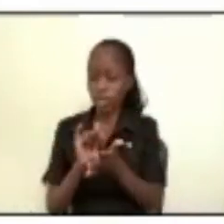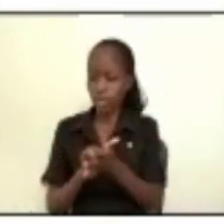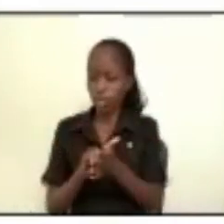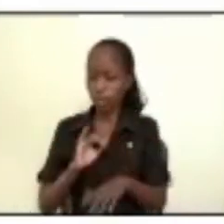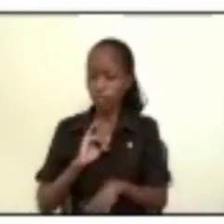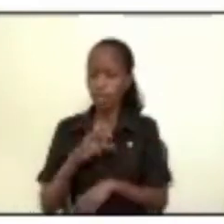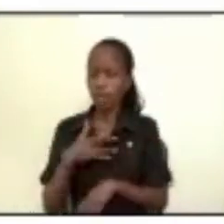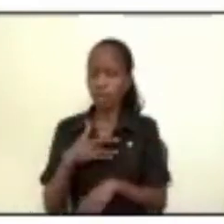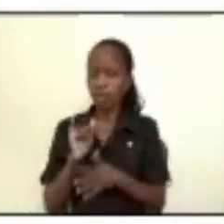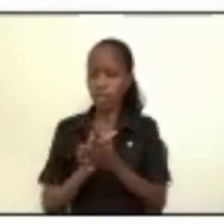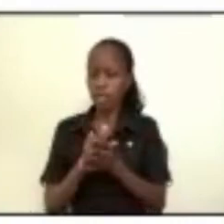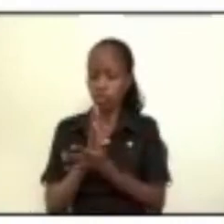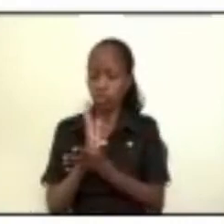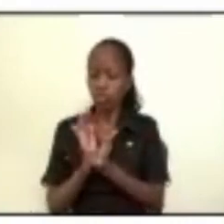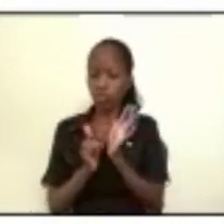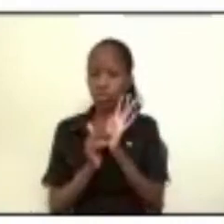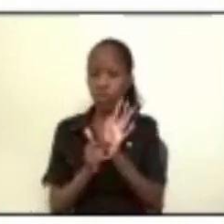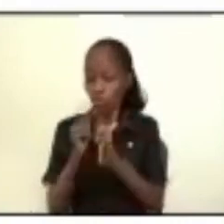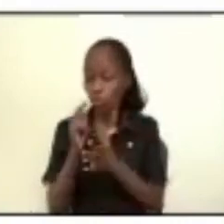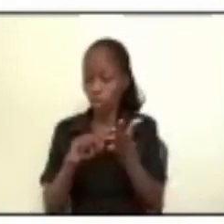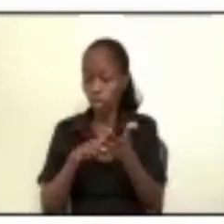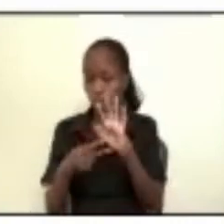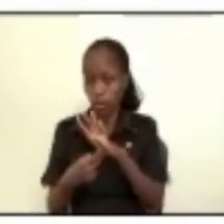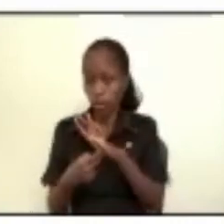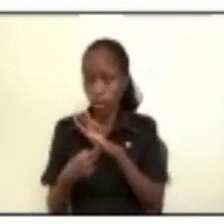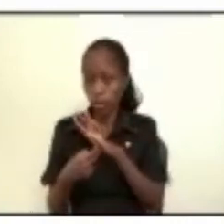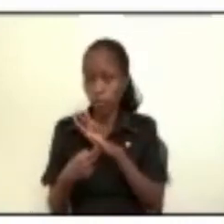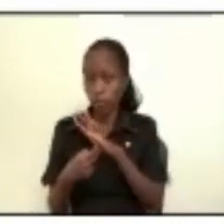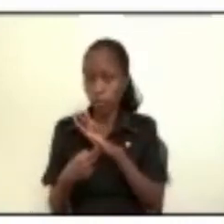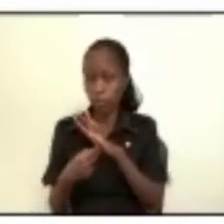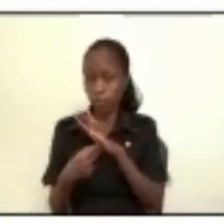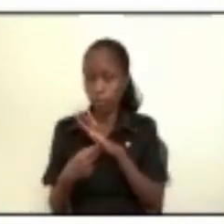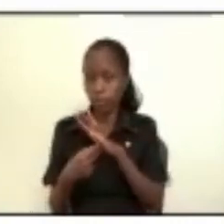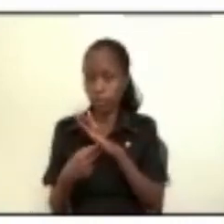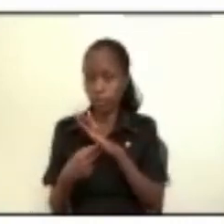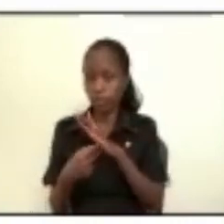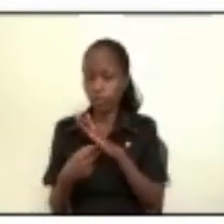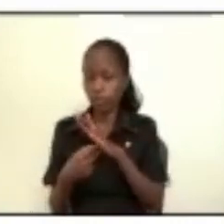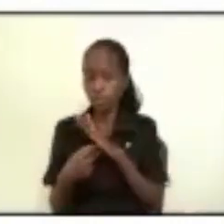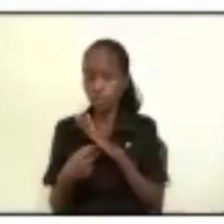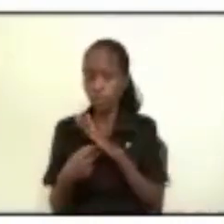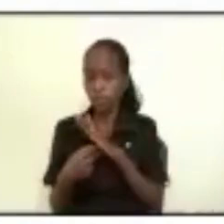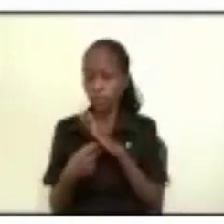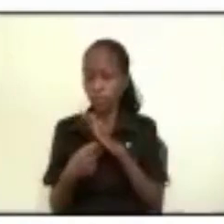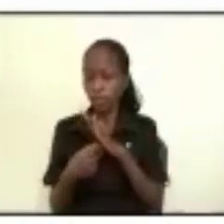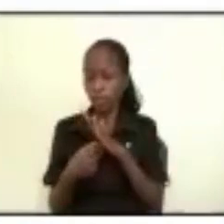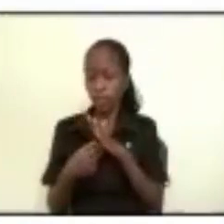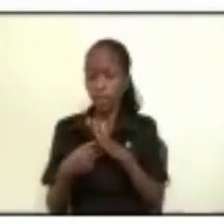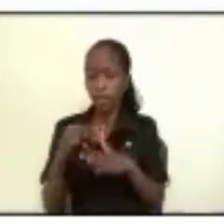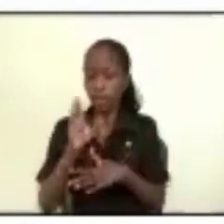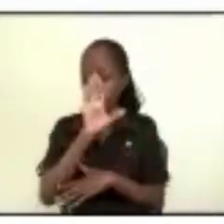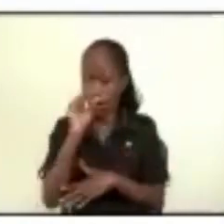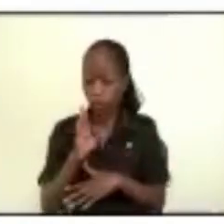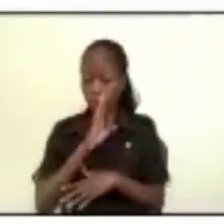really depicts what it means to paint Africa in that light, as far as them being the rule maker and not the